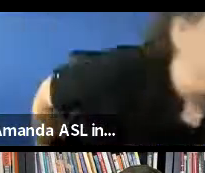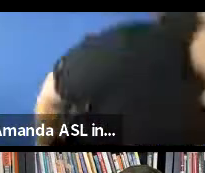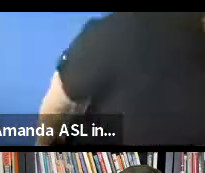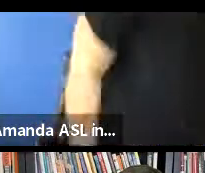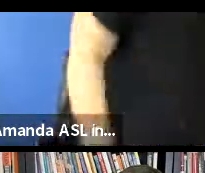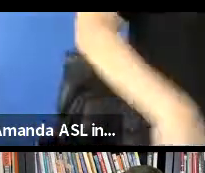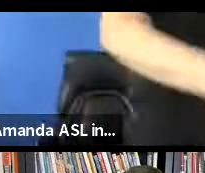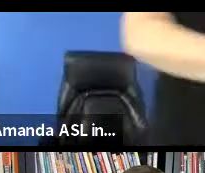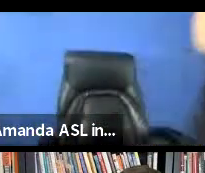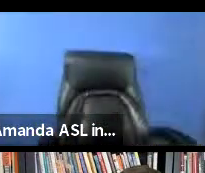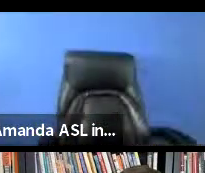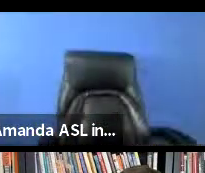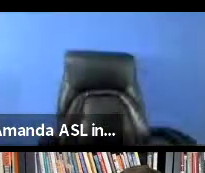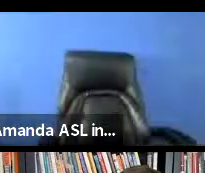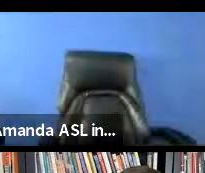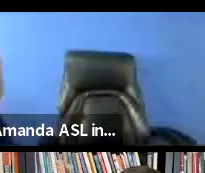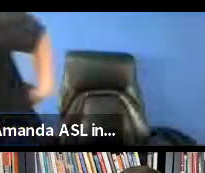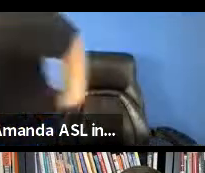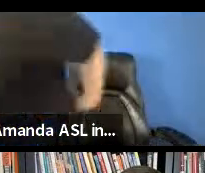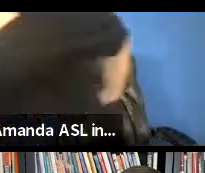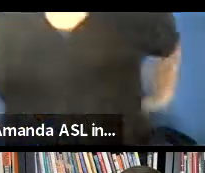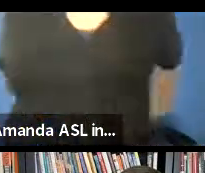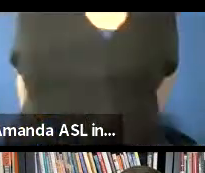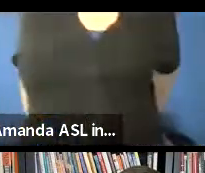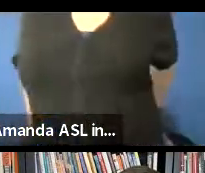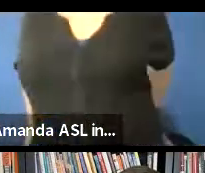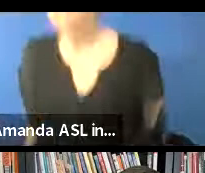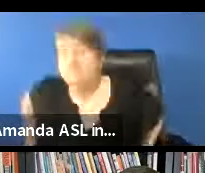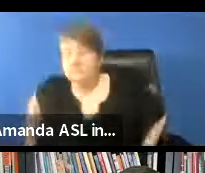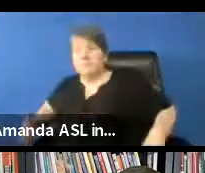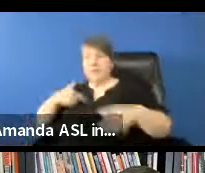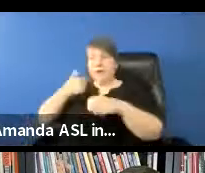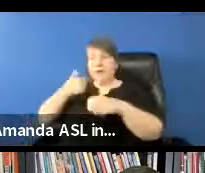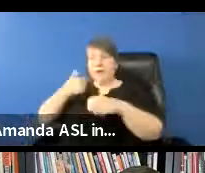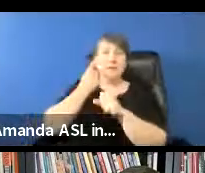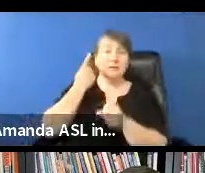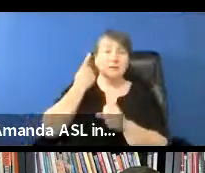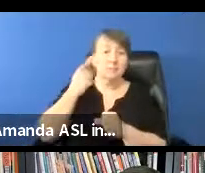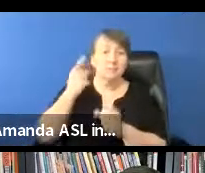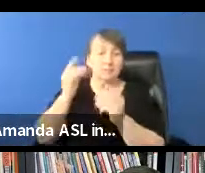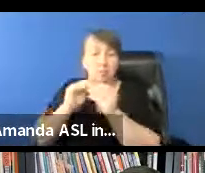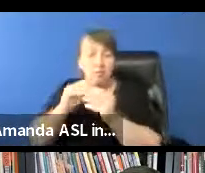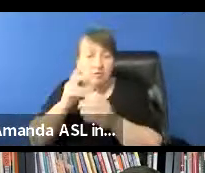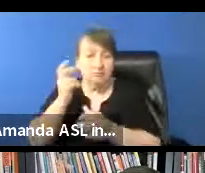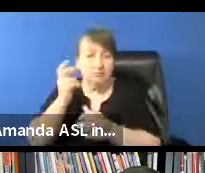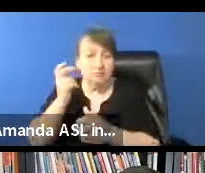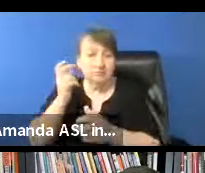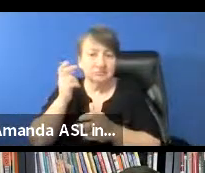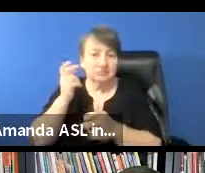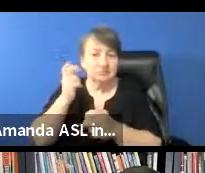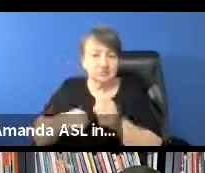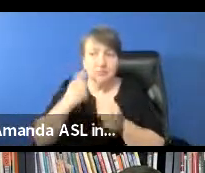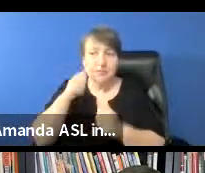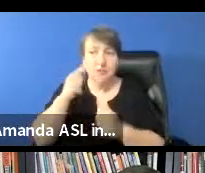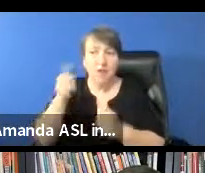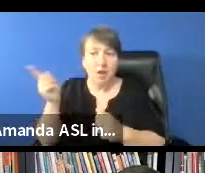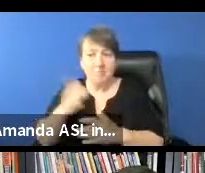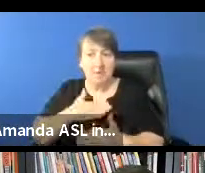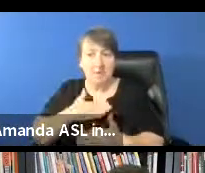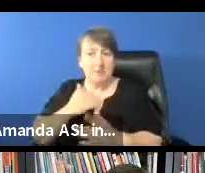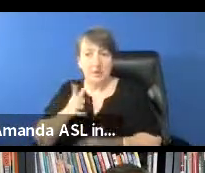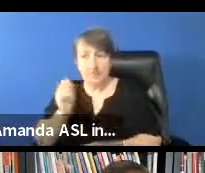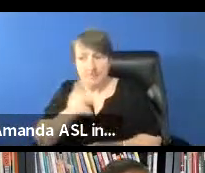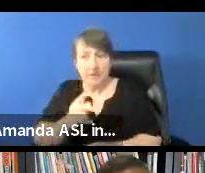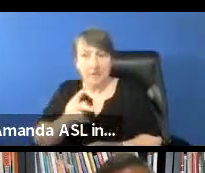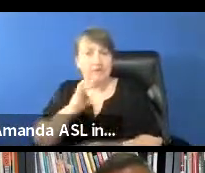this more difficult for you, I am happy to come back at our next meeting and deliver the equity framework, because my hunch is there'll be additional questions on that